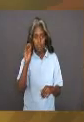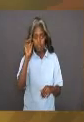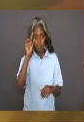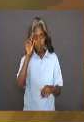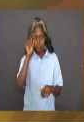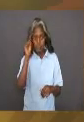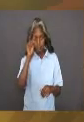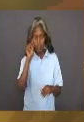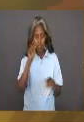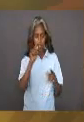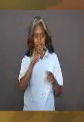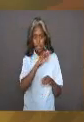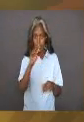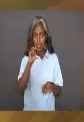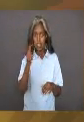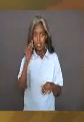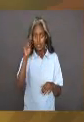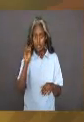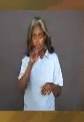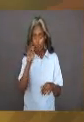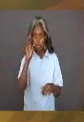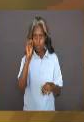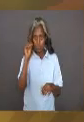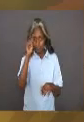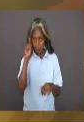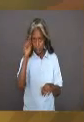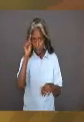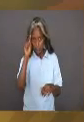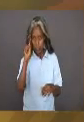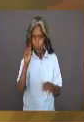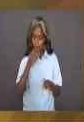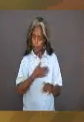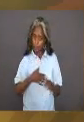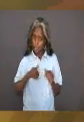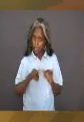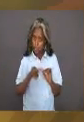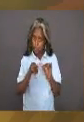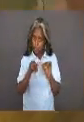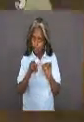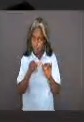and tangent 150 degrees. Please go ahead.